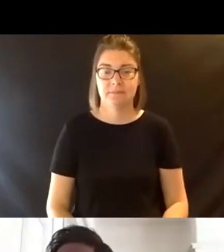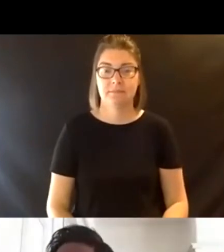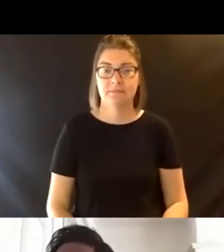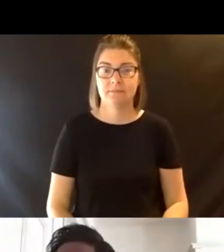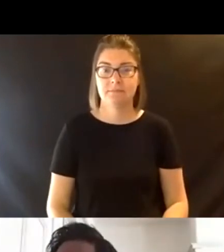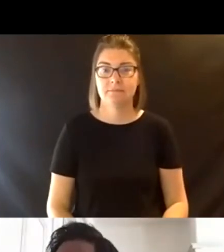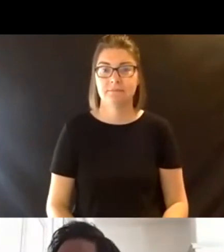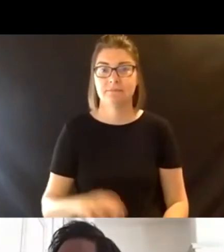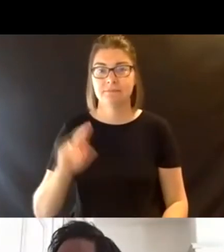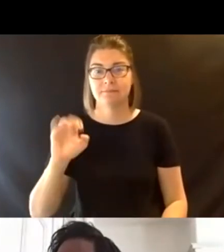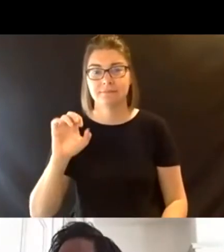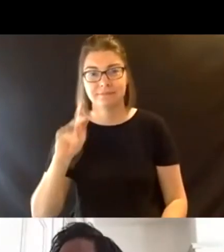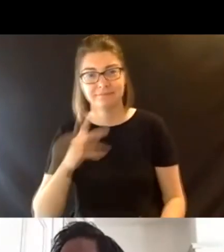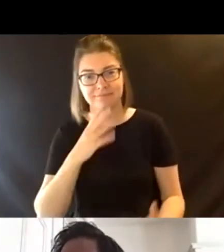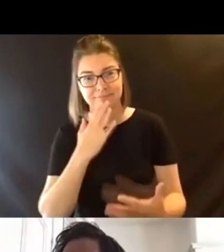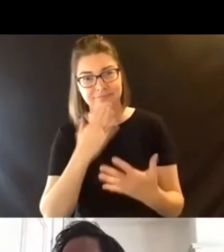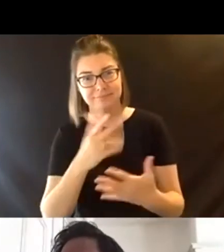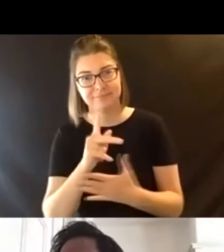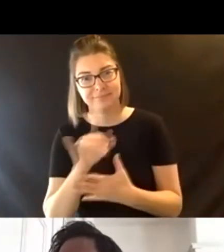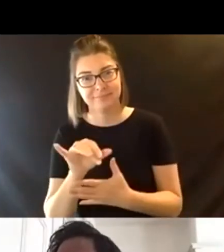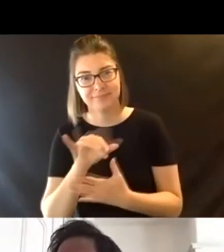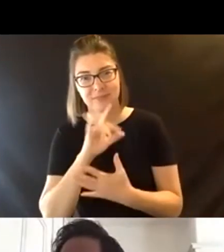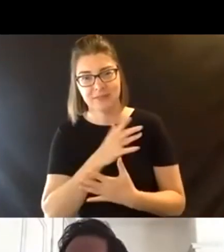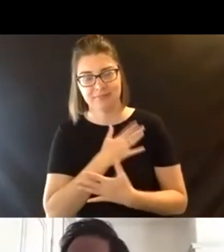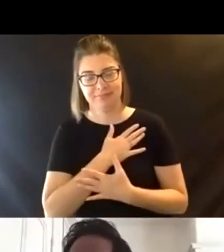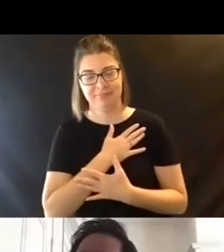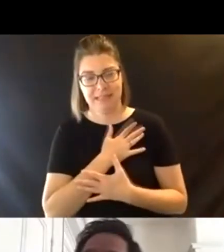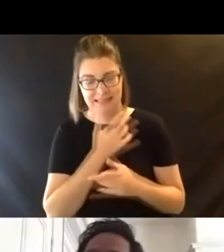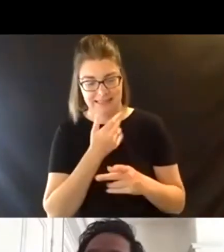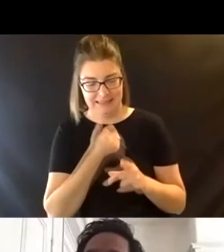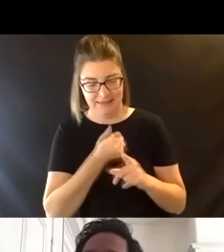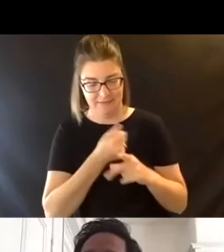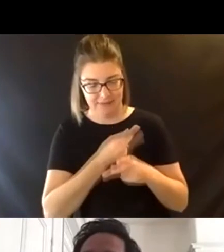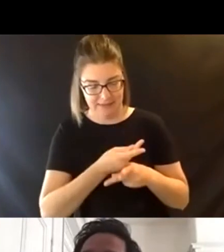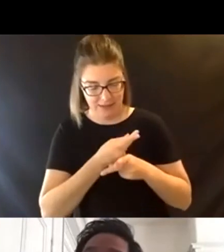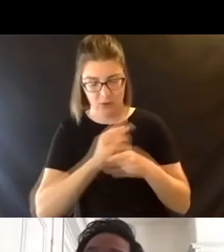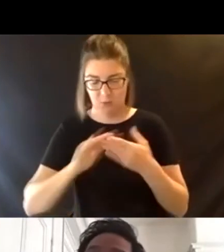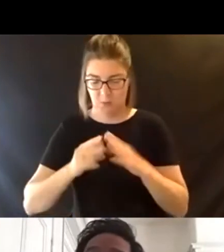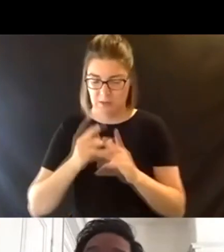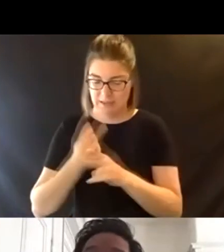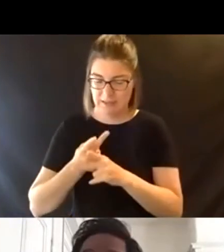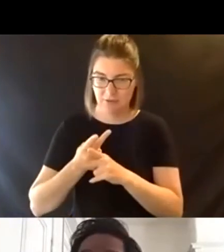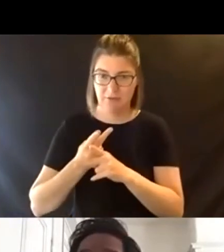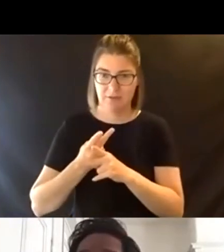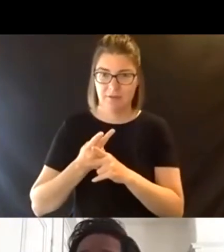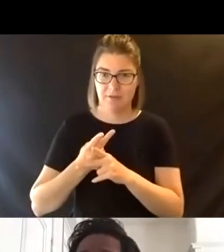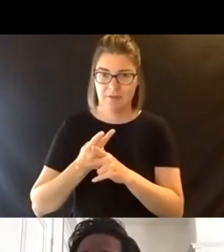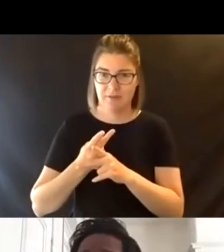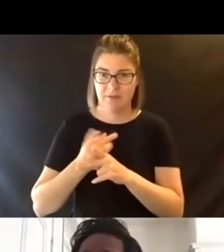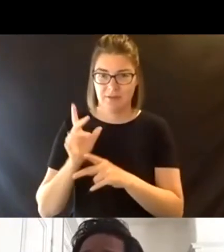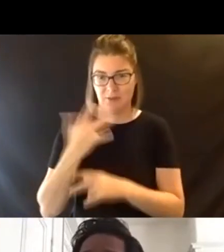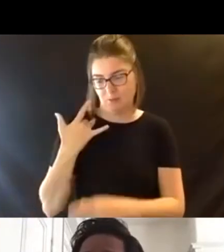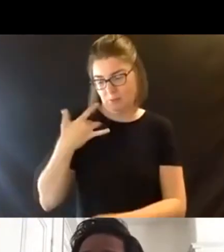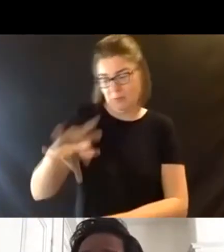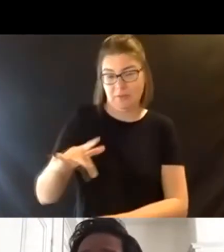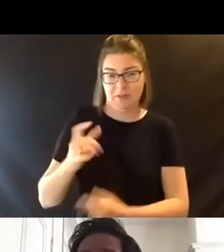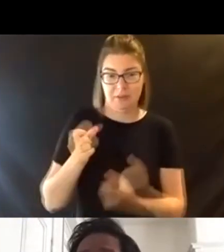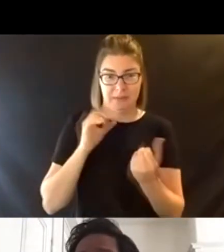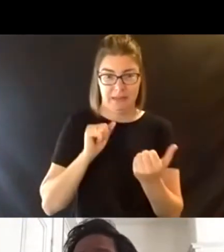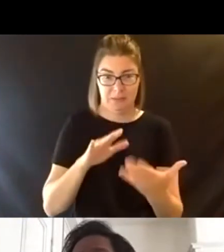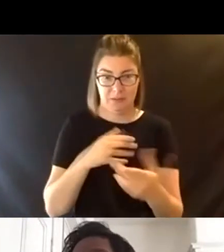Thank you so much, Kai. And I love how you kind of frame self-care and community care as also kind of a privilege in many ways,